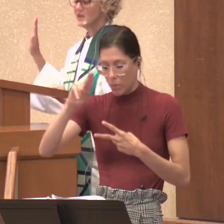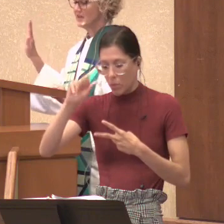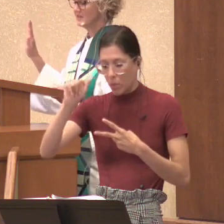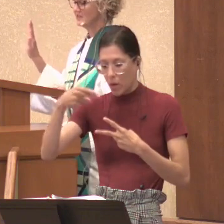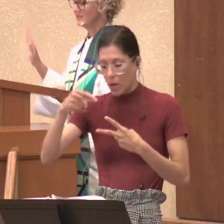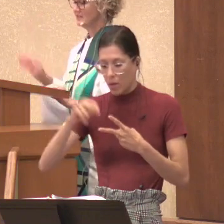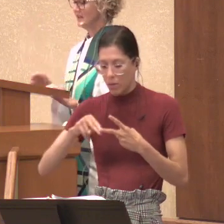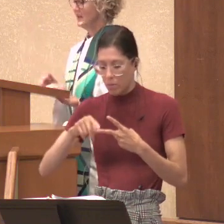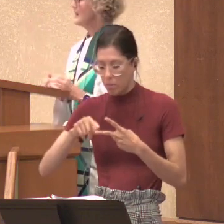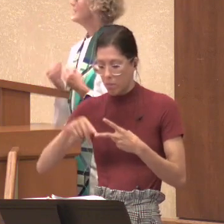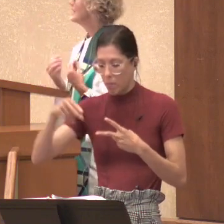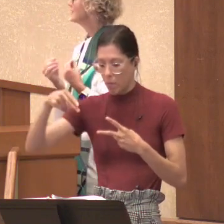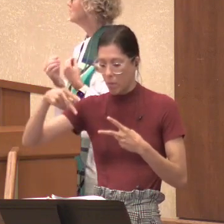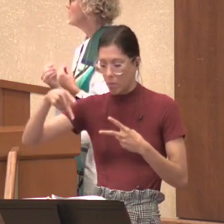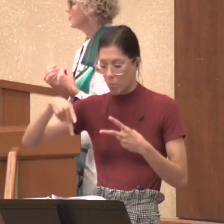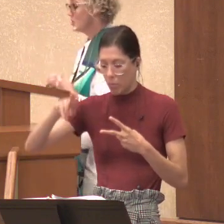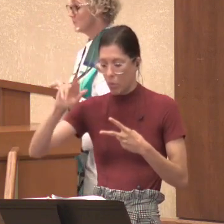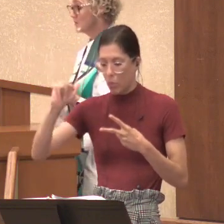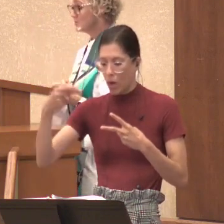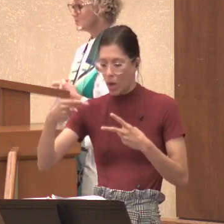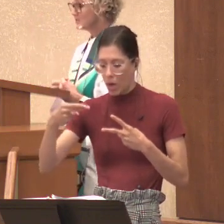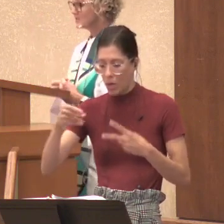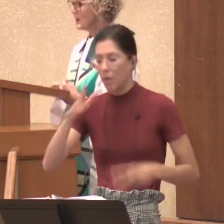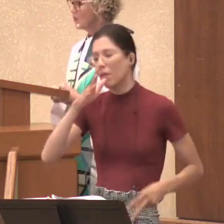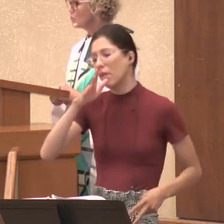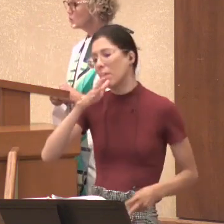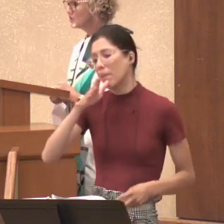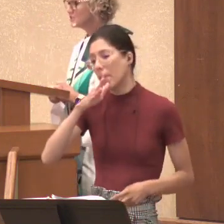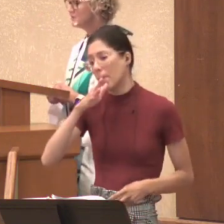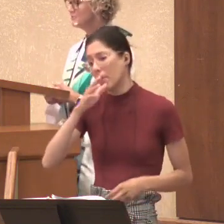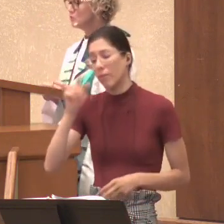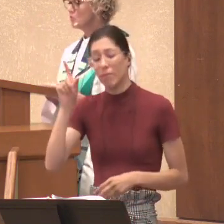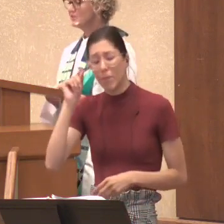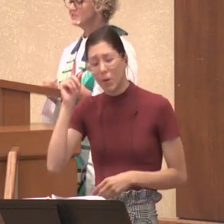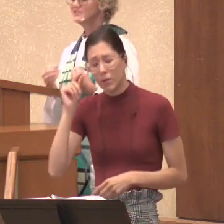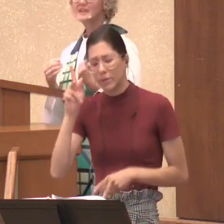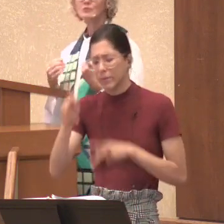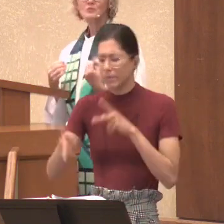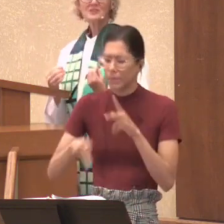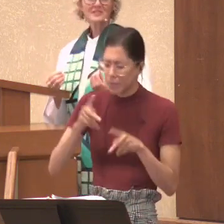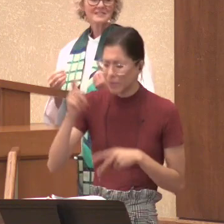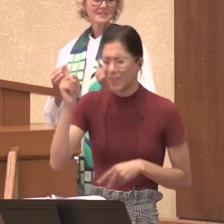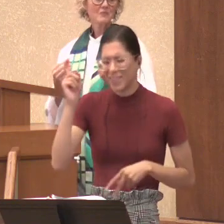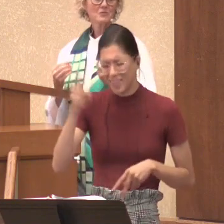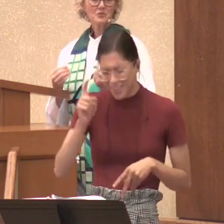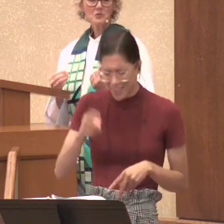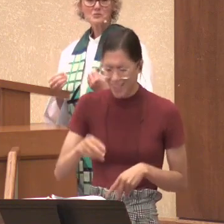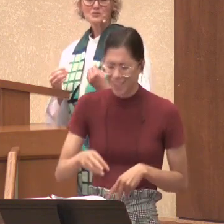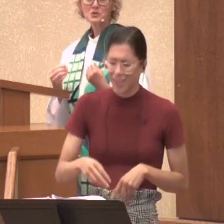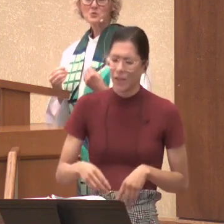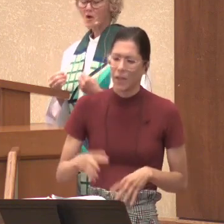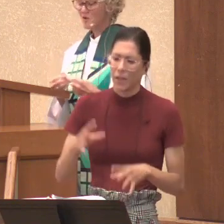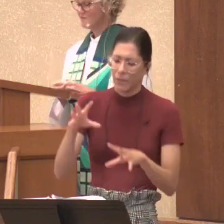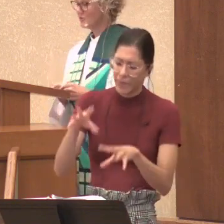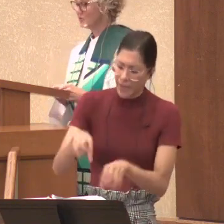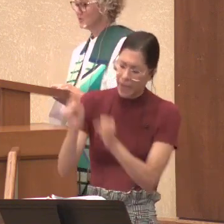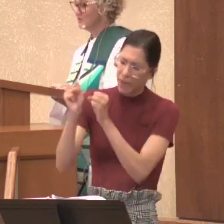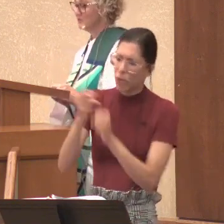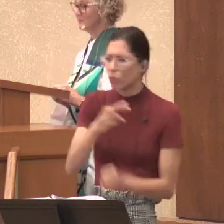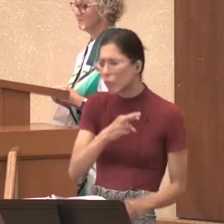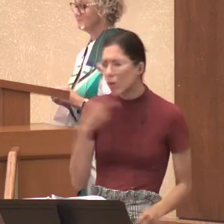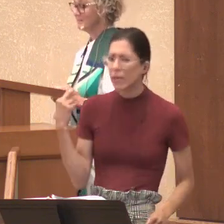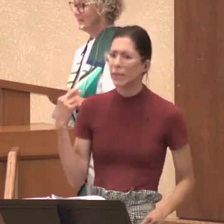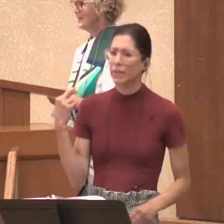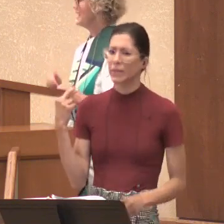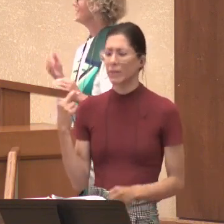to hate. And like the mother of Moses, the world needs people who are willing to take risks for those who are